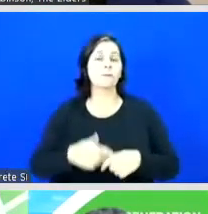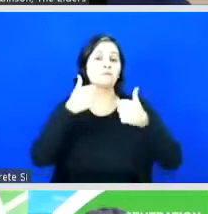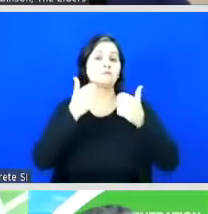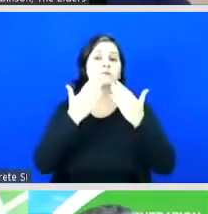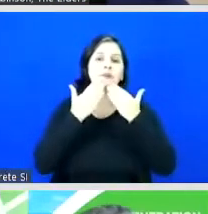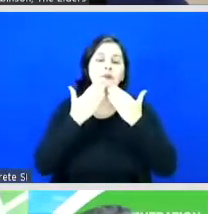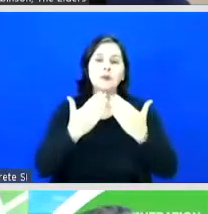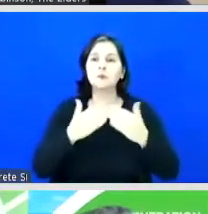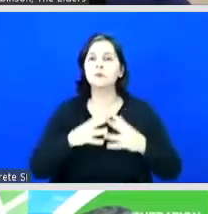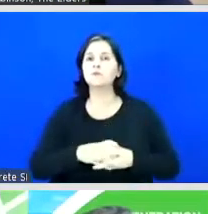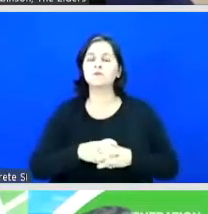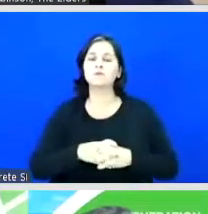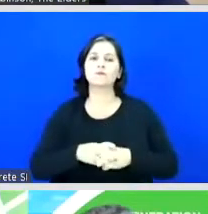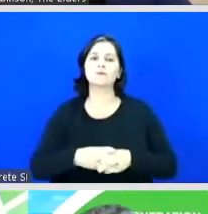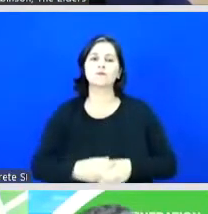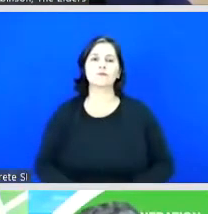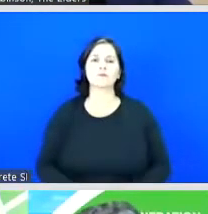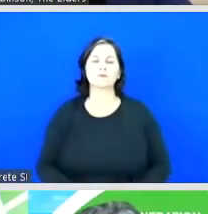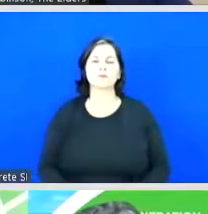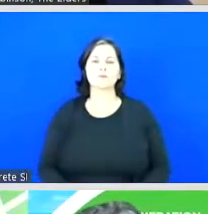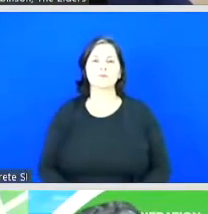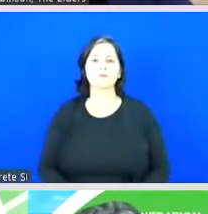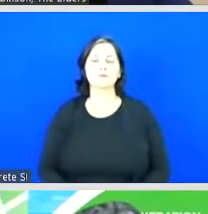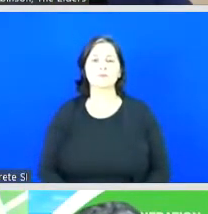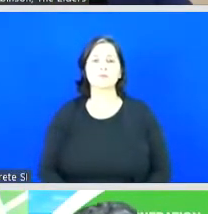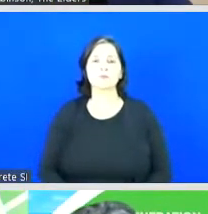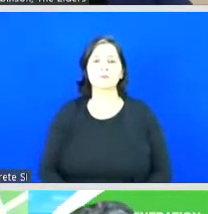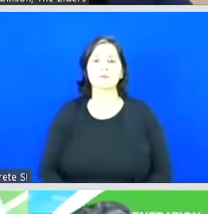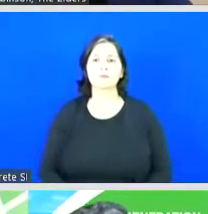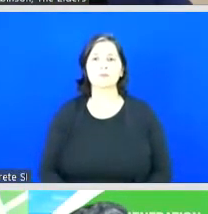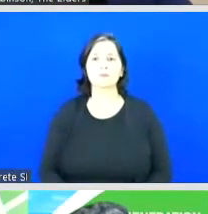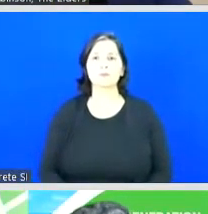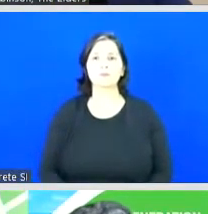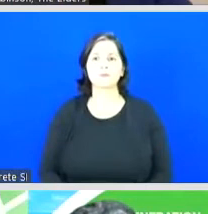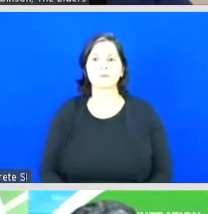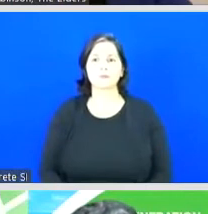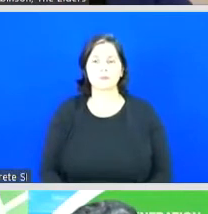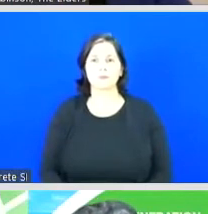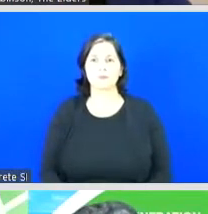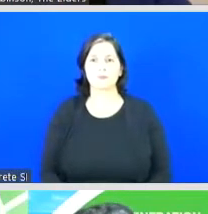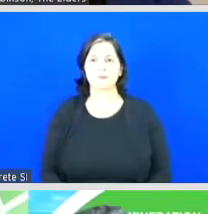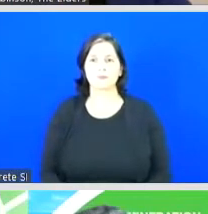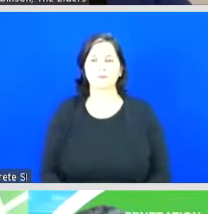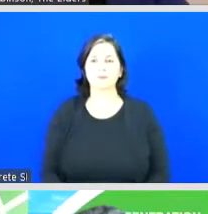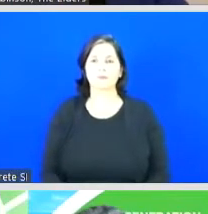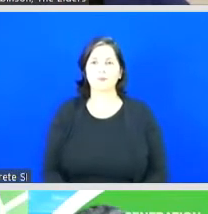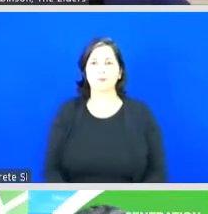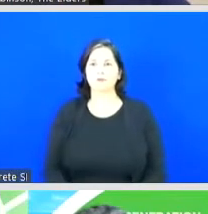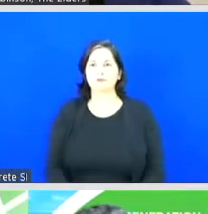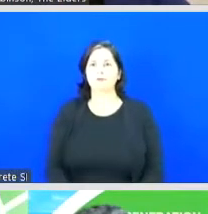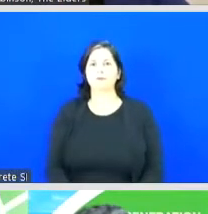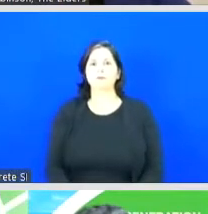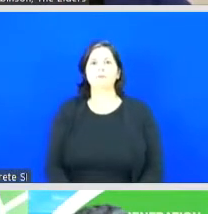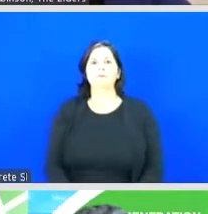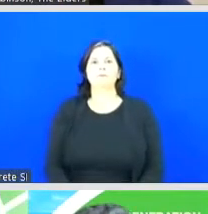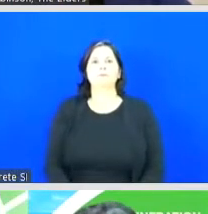Thank you. Thank you very much, Madam Secretary, for those inspiring words. And with this,